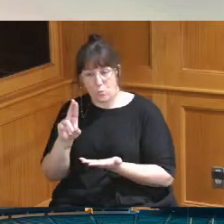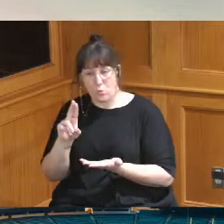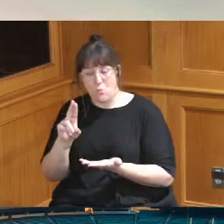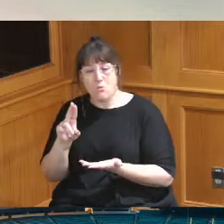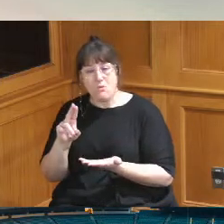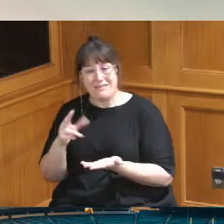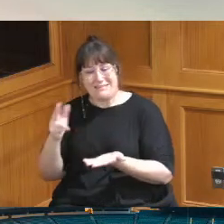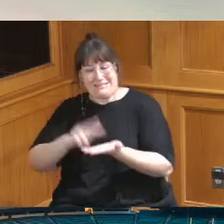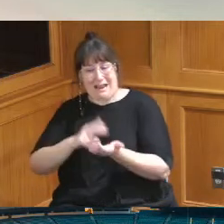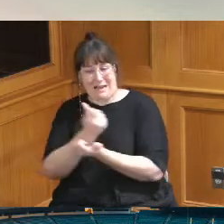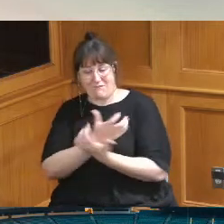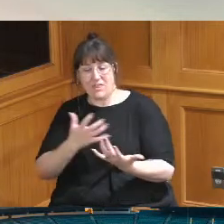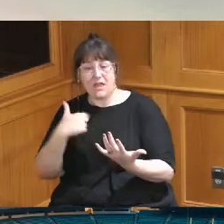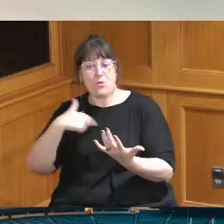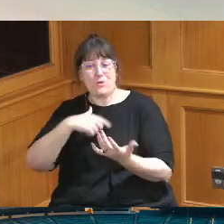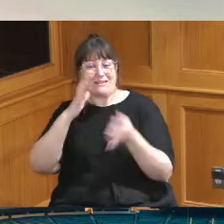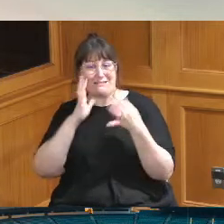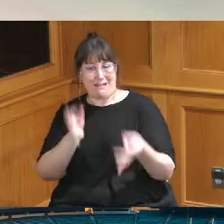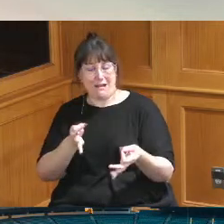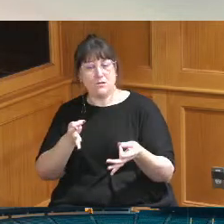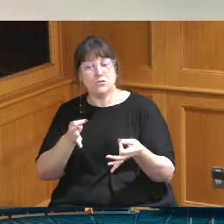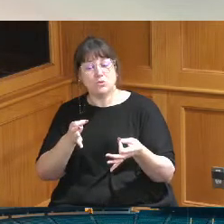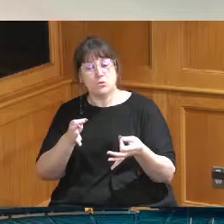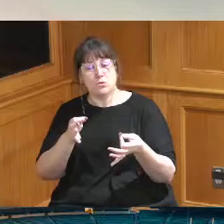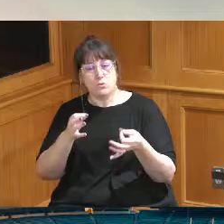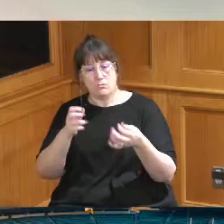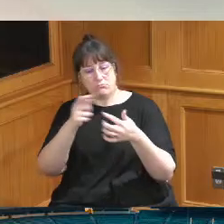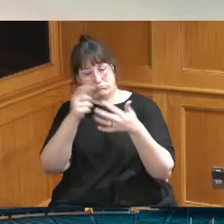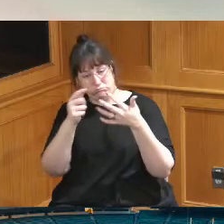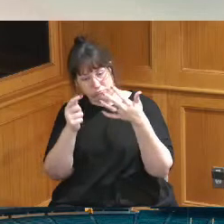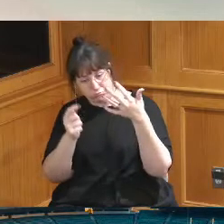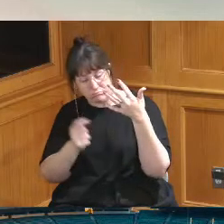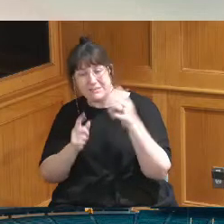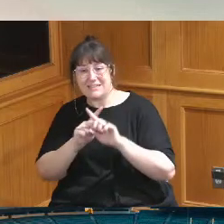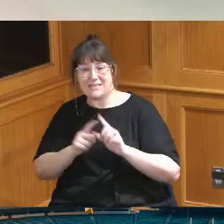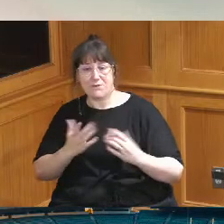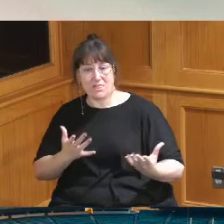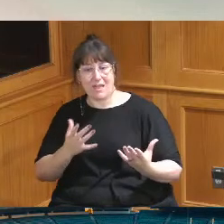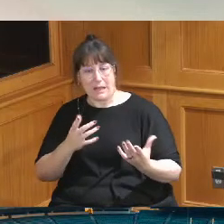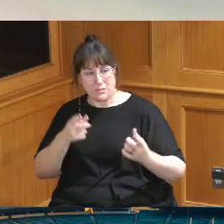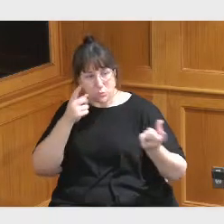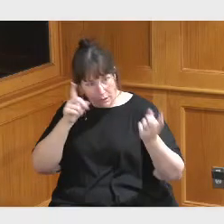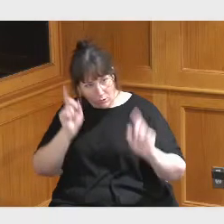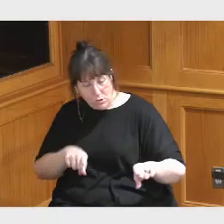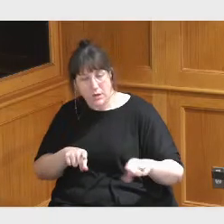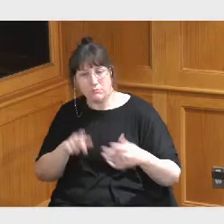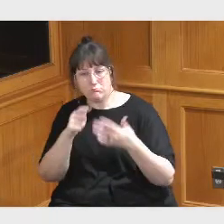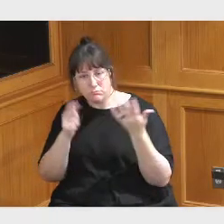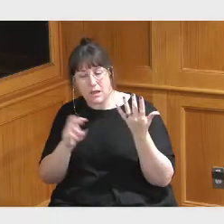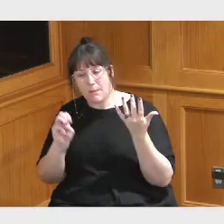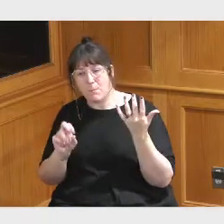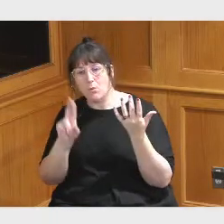major economic terms of a new market deal between the county and the team.